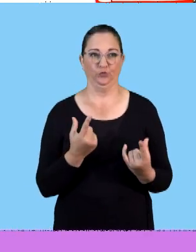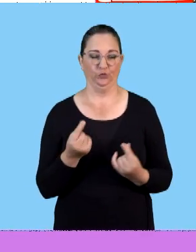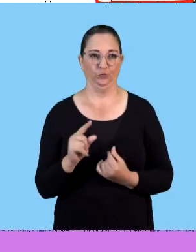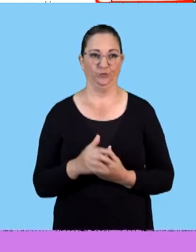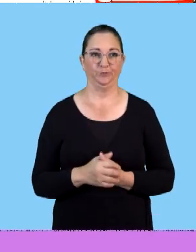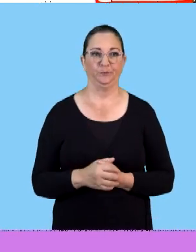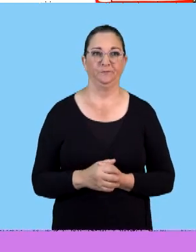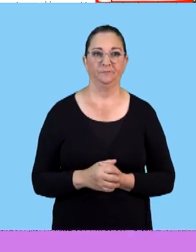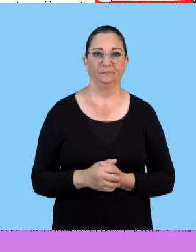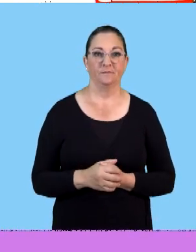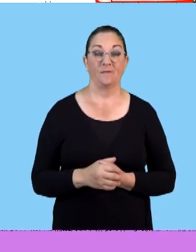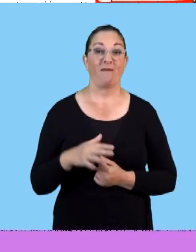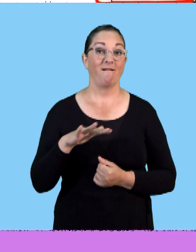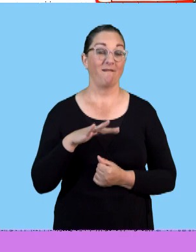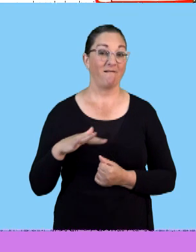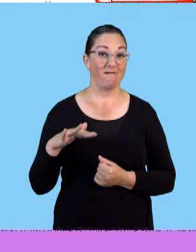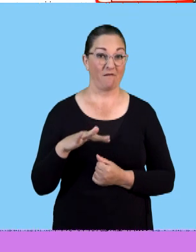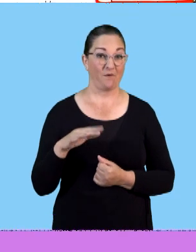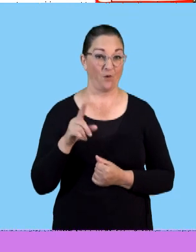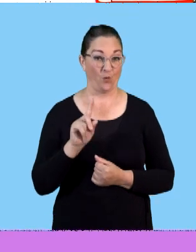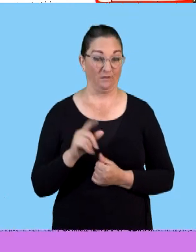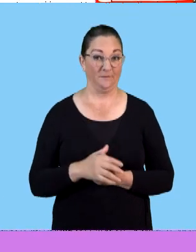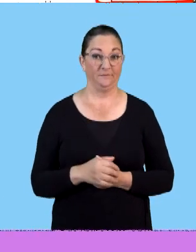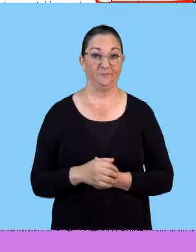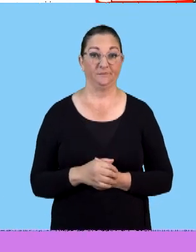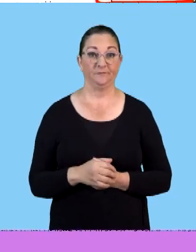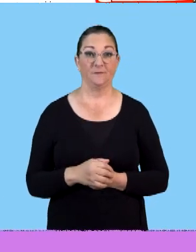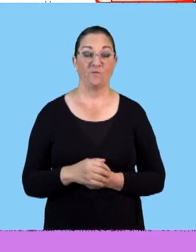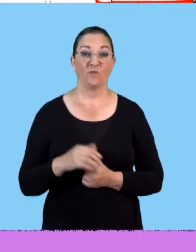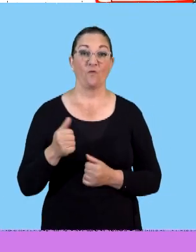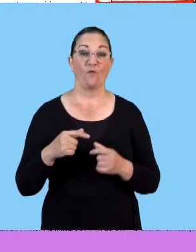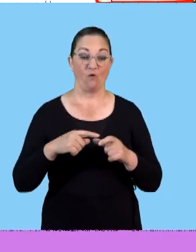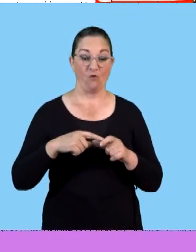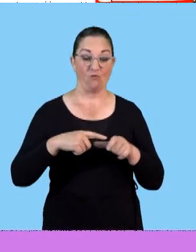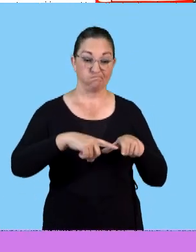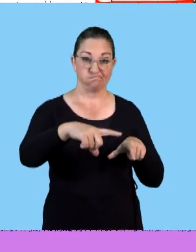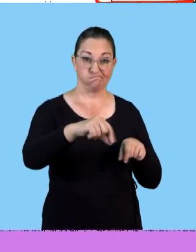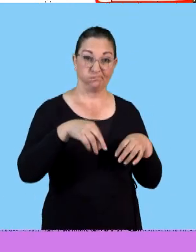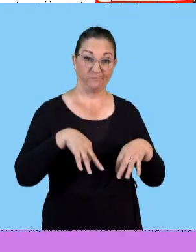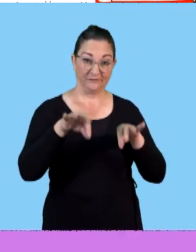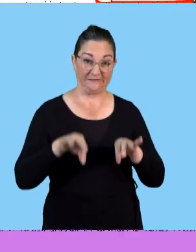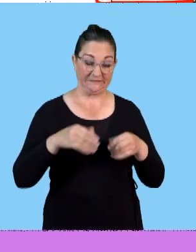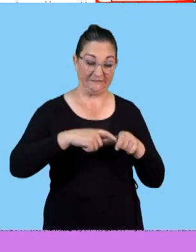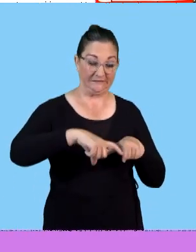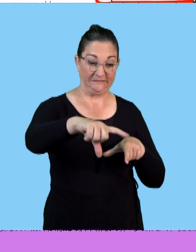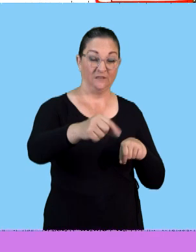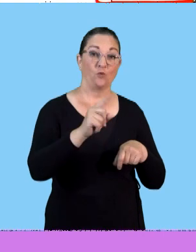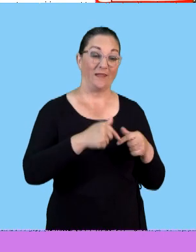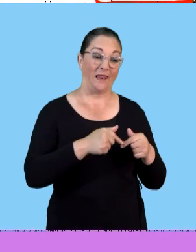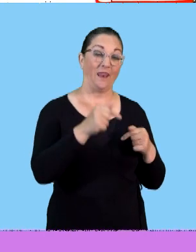doing the following. Let's see what is the area of the rectangular piece, right? So the length